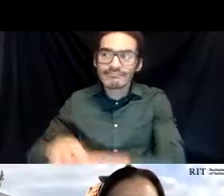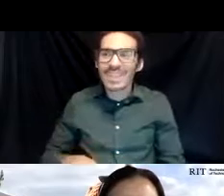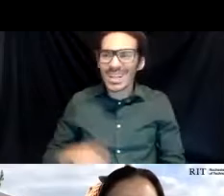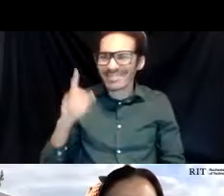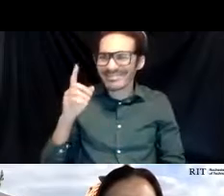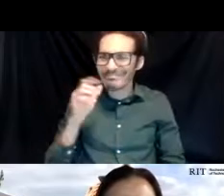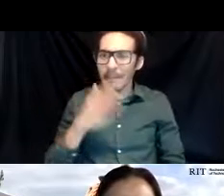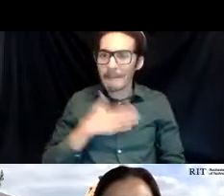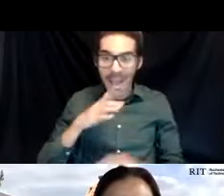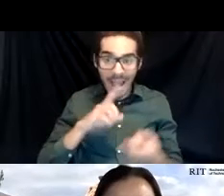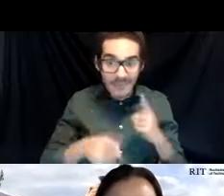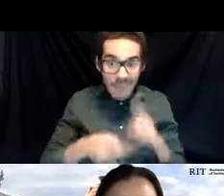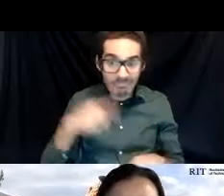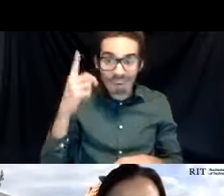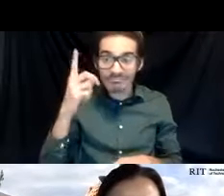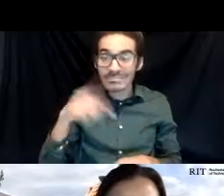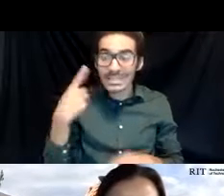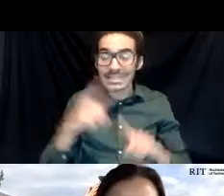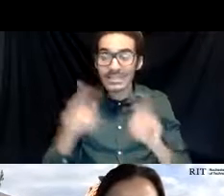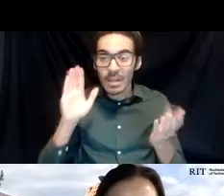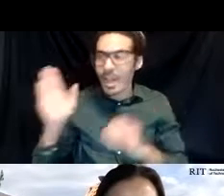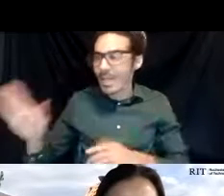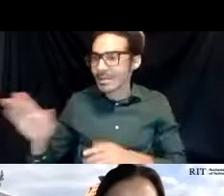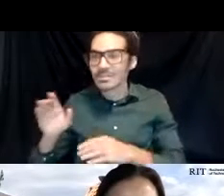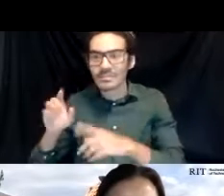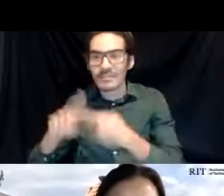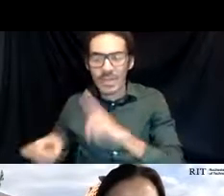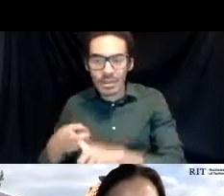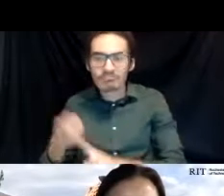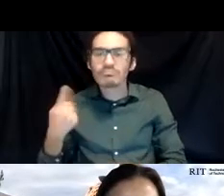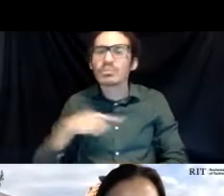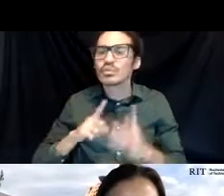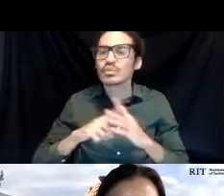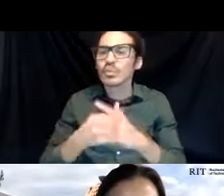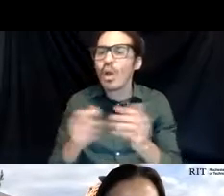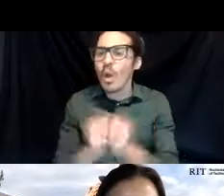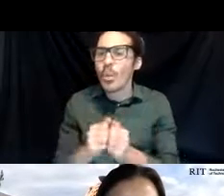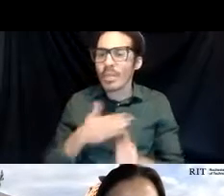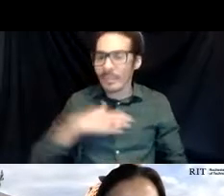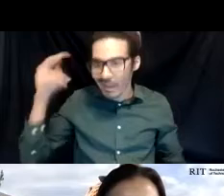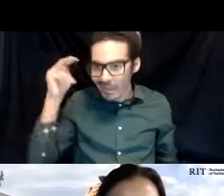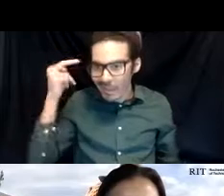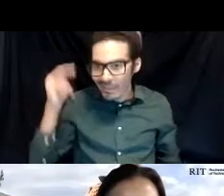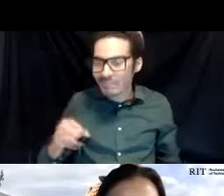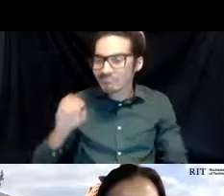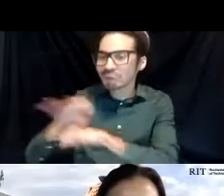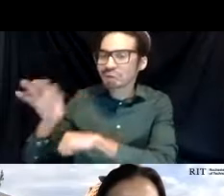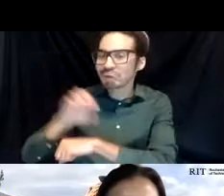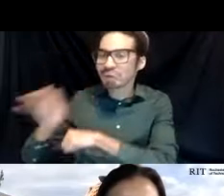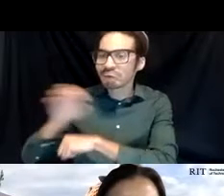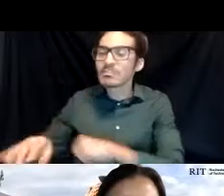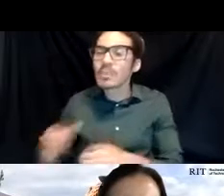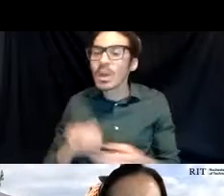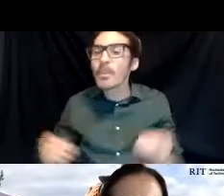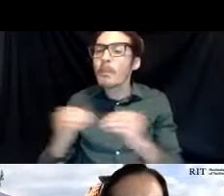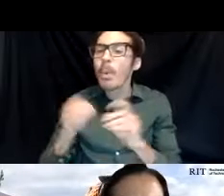look. We are beginning to start doing that just with him, and I feel that the more you can expose